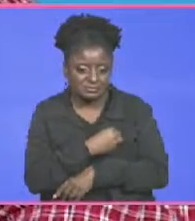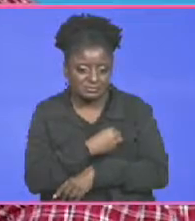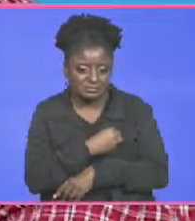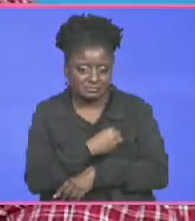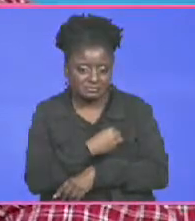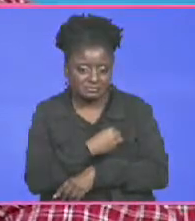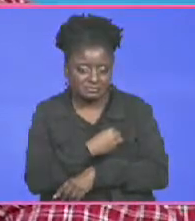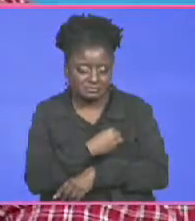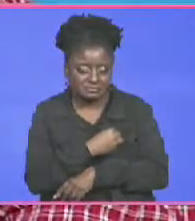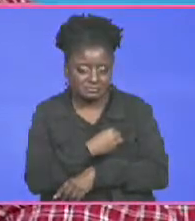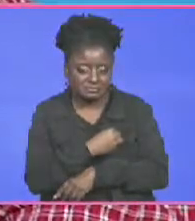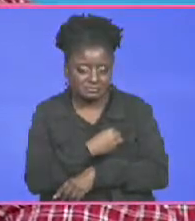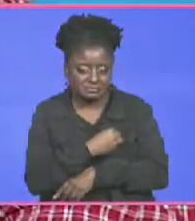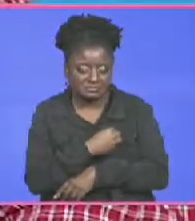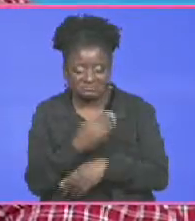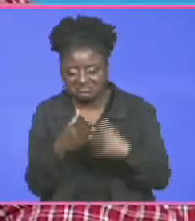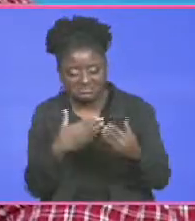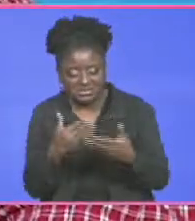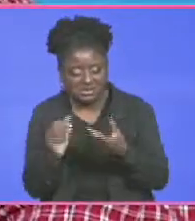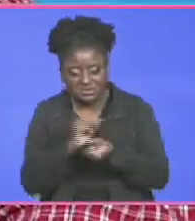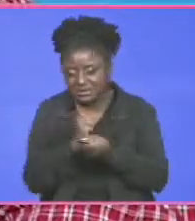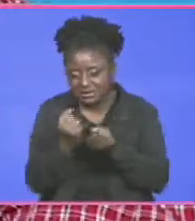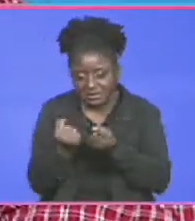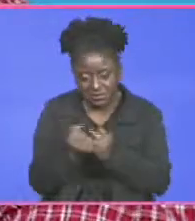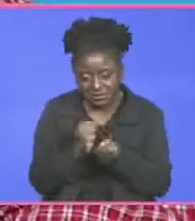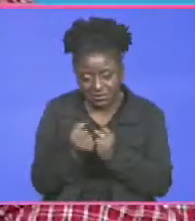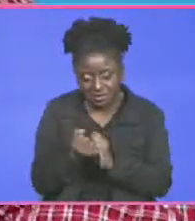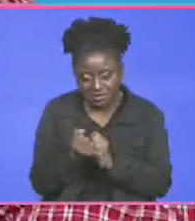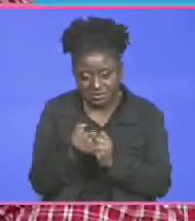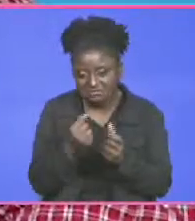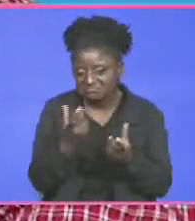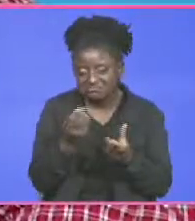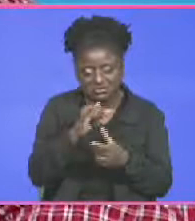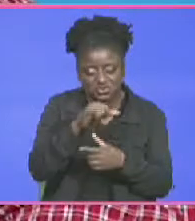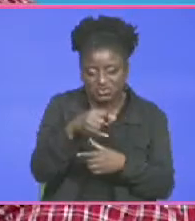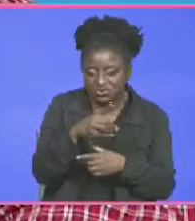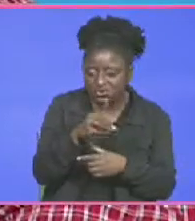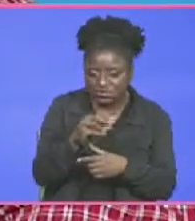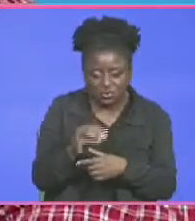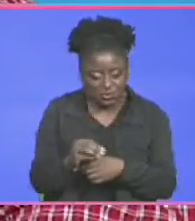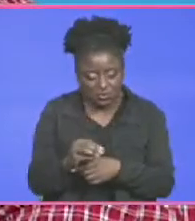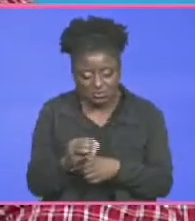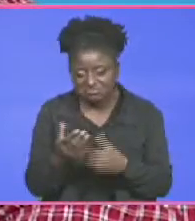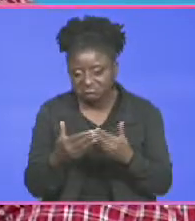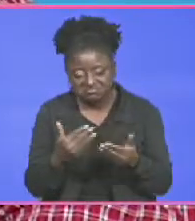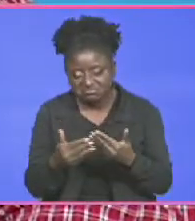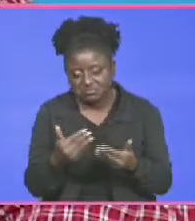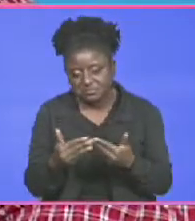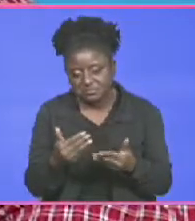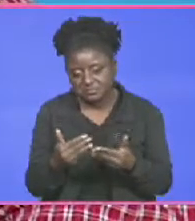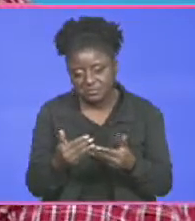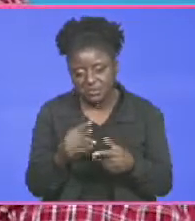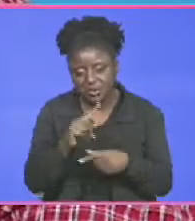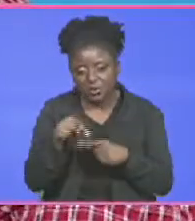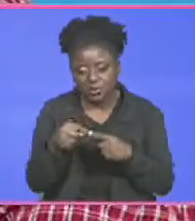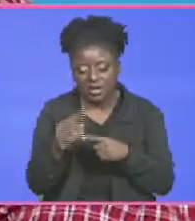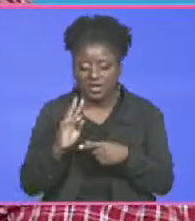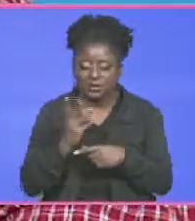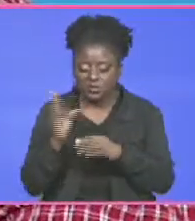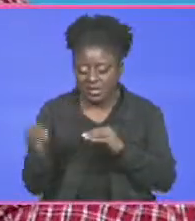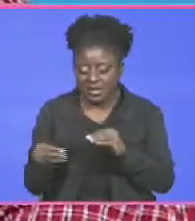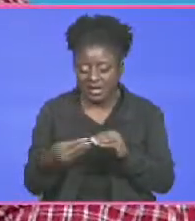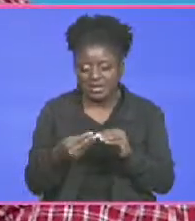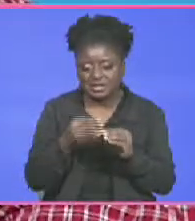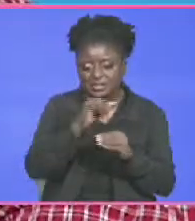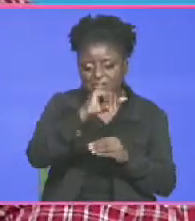handball or archery or fencing. Or judo. I mean, when we brought judo on, they were